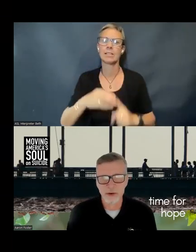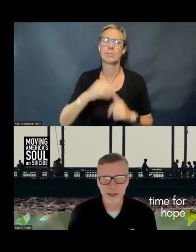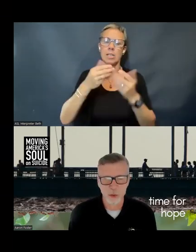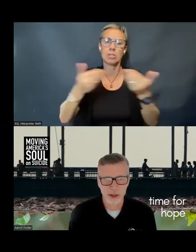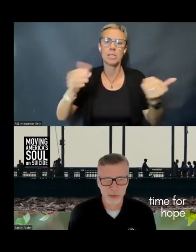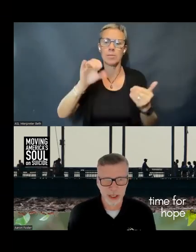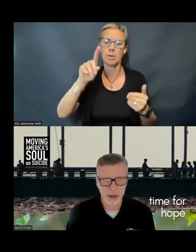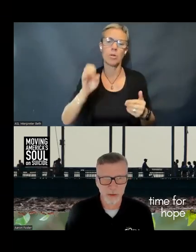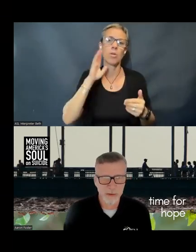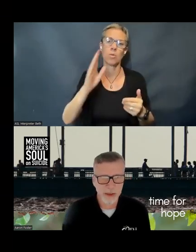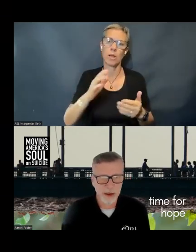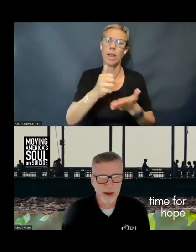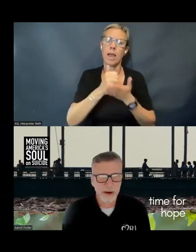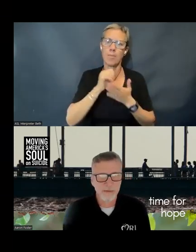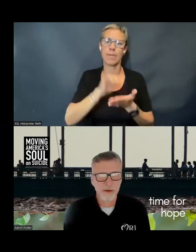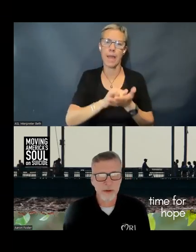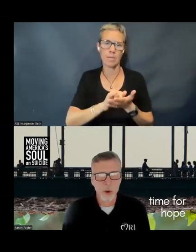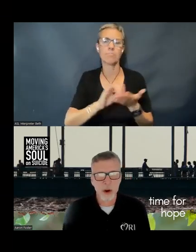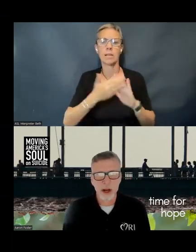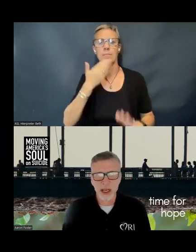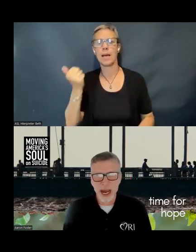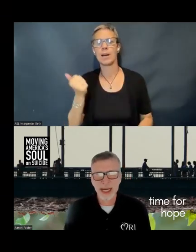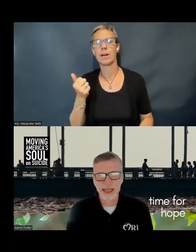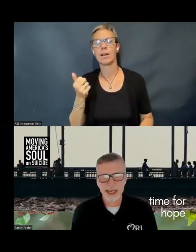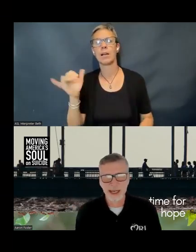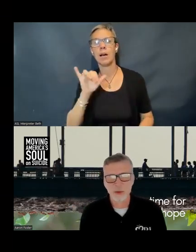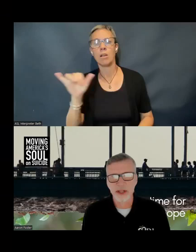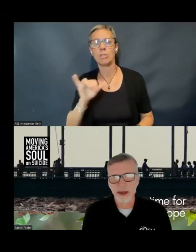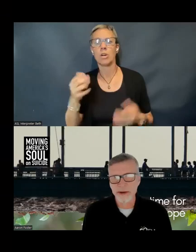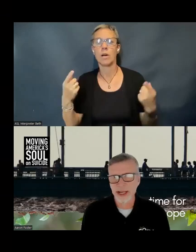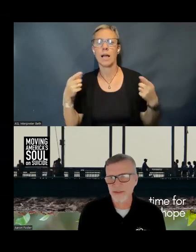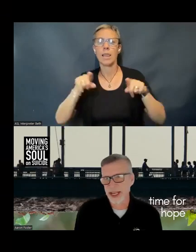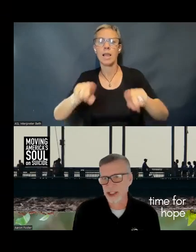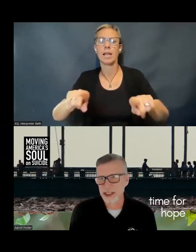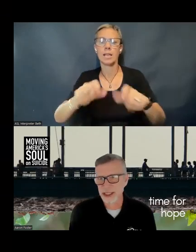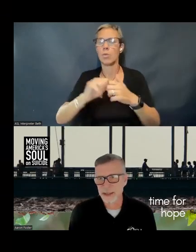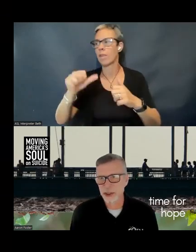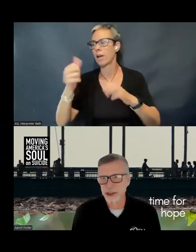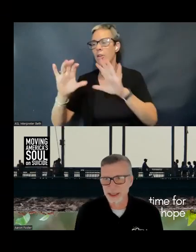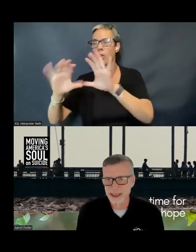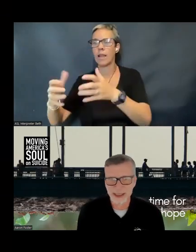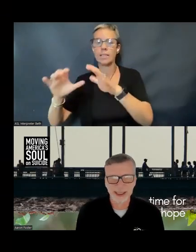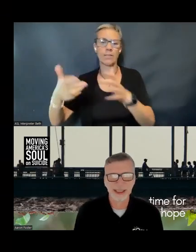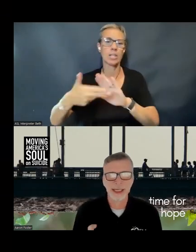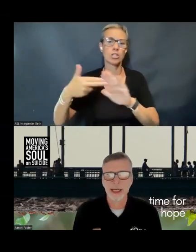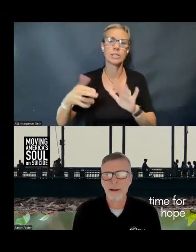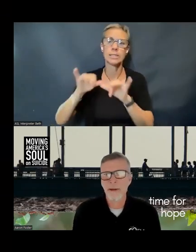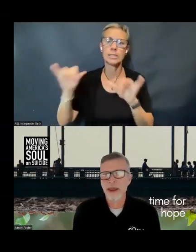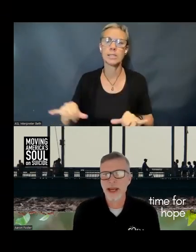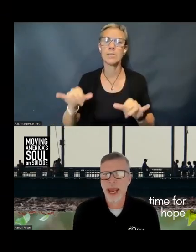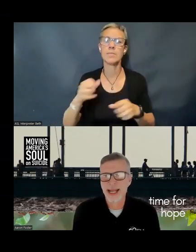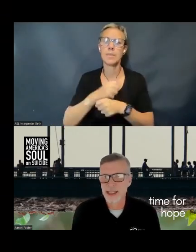deserve for this work that we do. Furthermore, aligning these with other classification system ensures